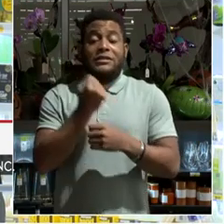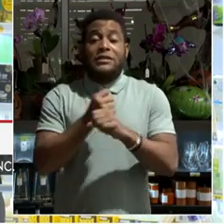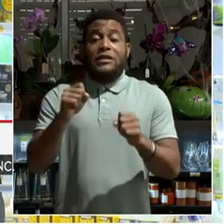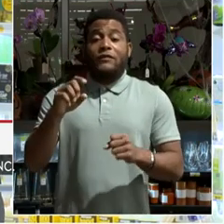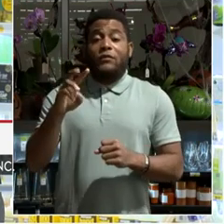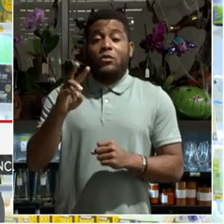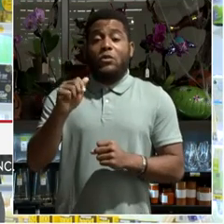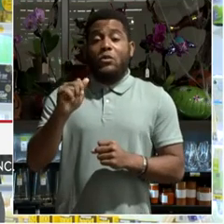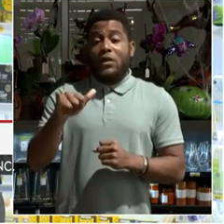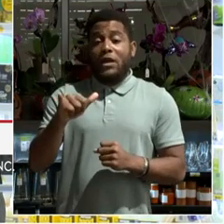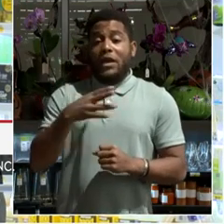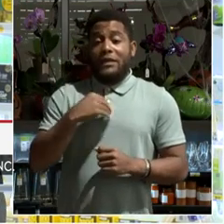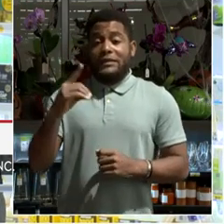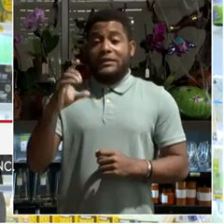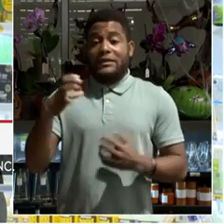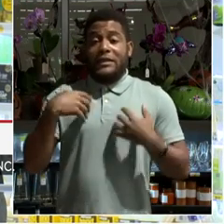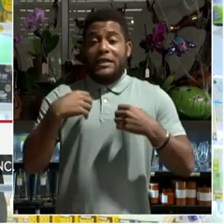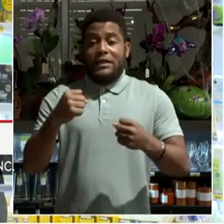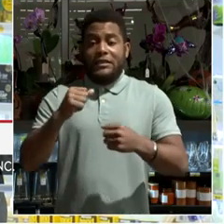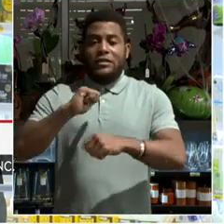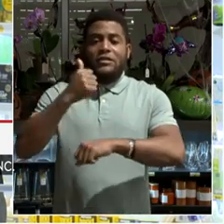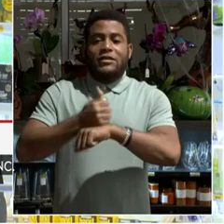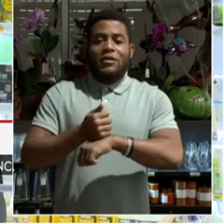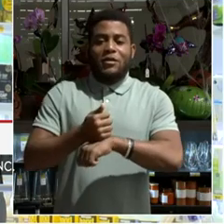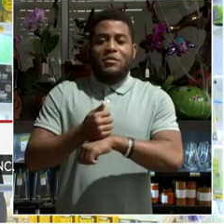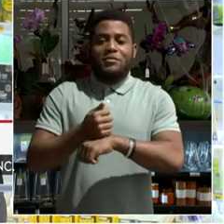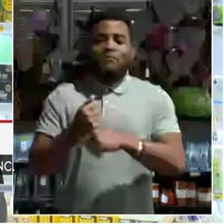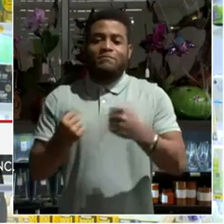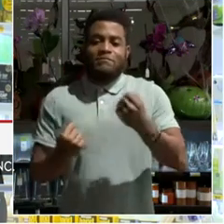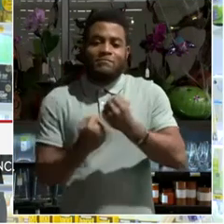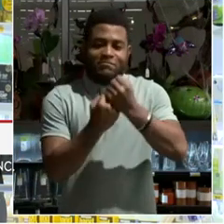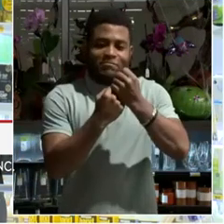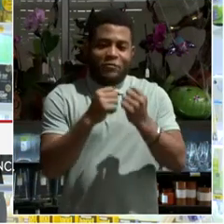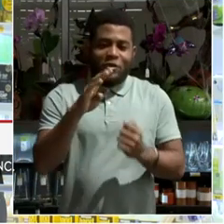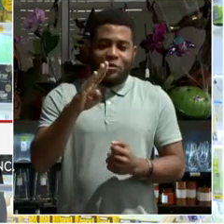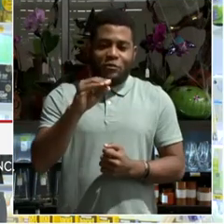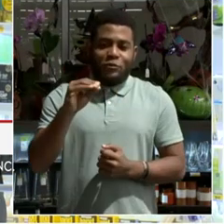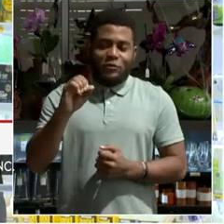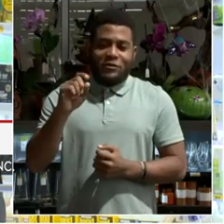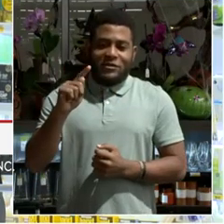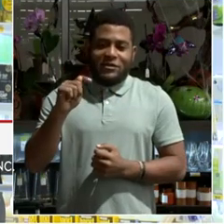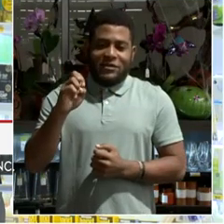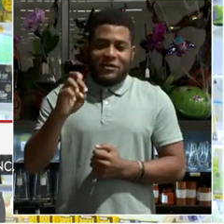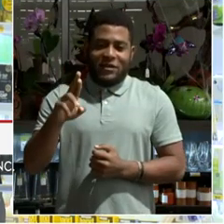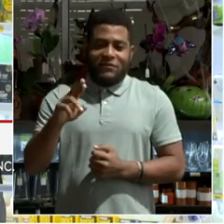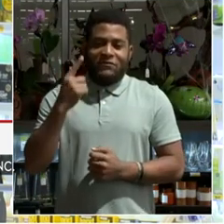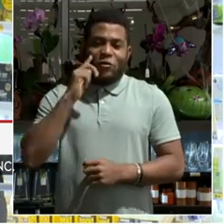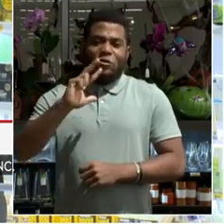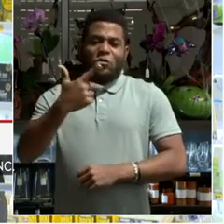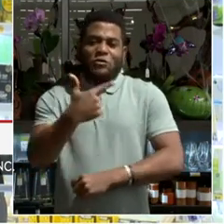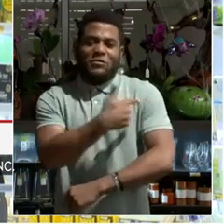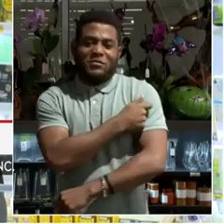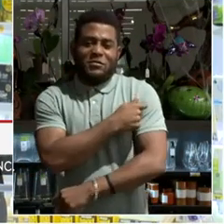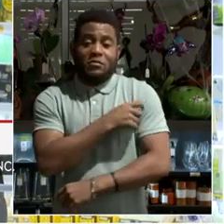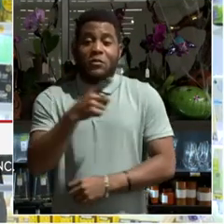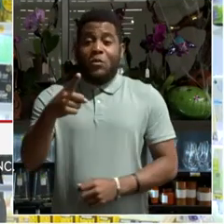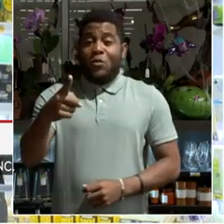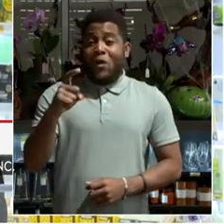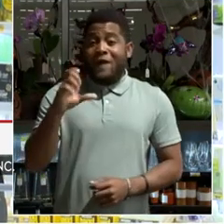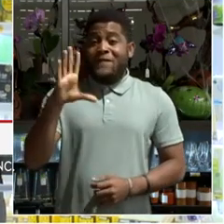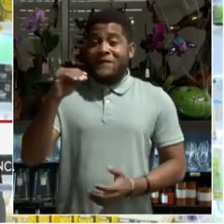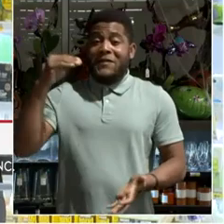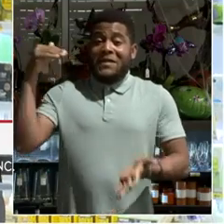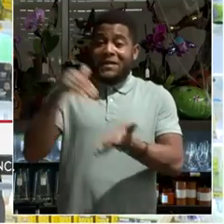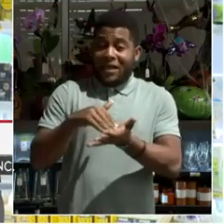up booster shot sites. To date, Safeway has administered more than 150,000 shots in DC, and we are committed